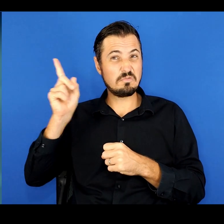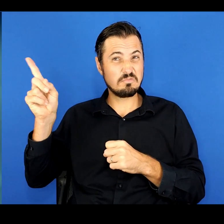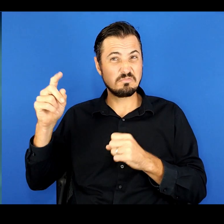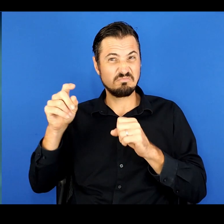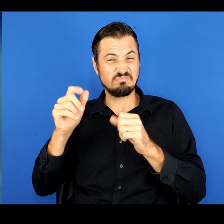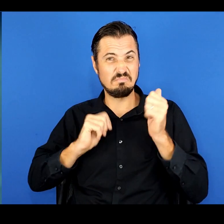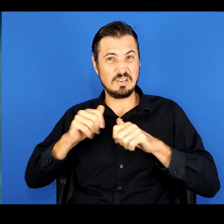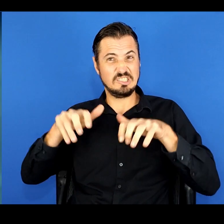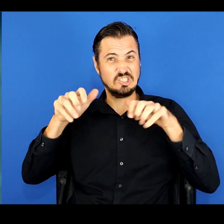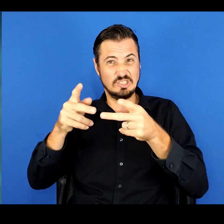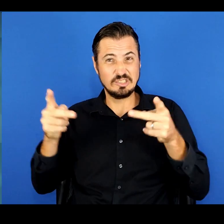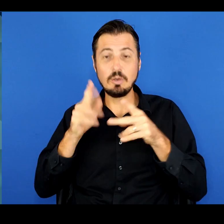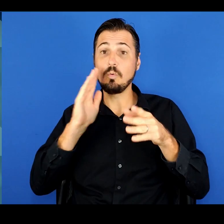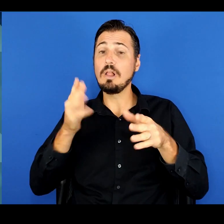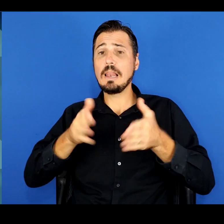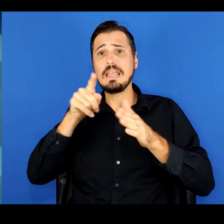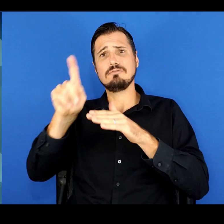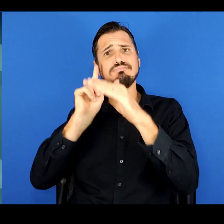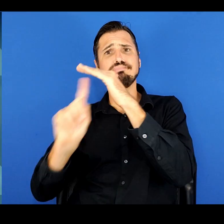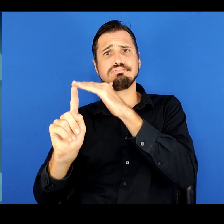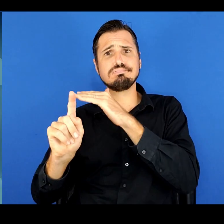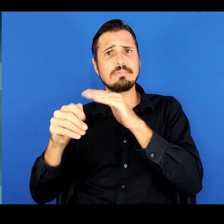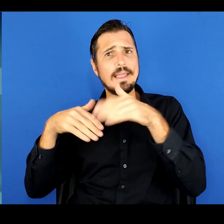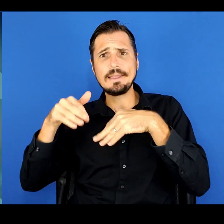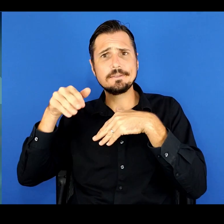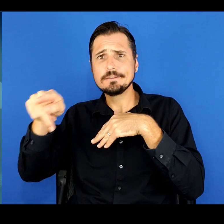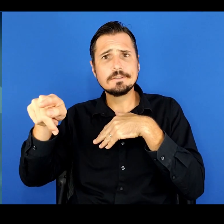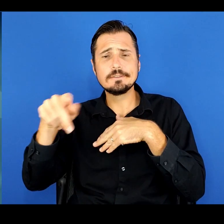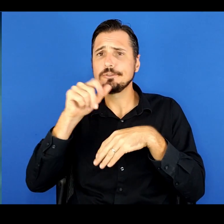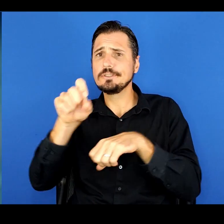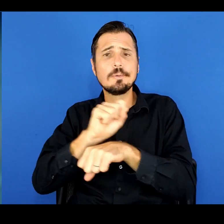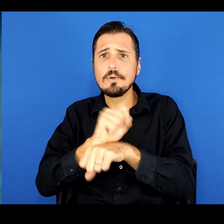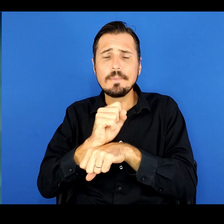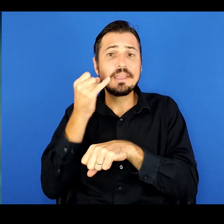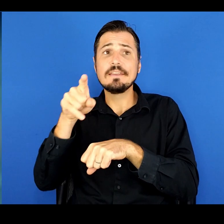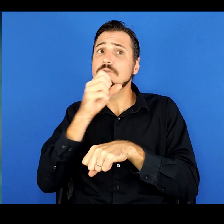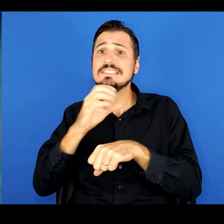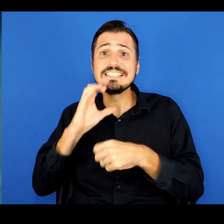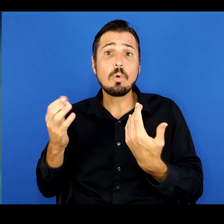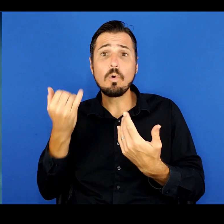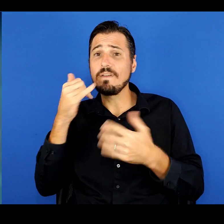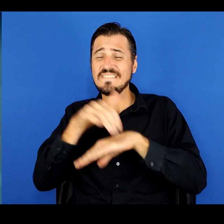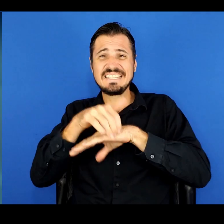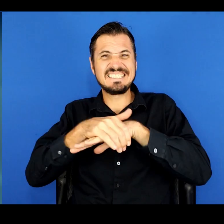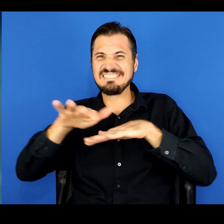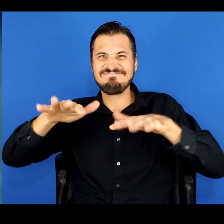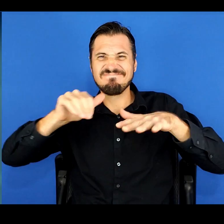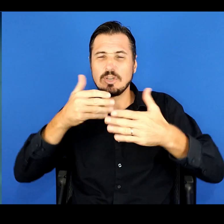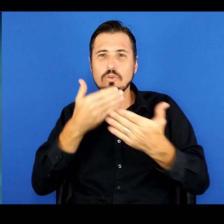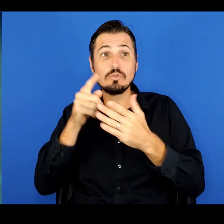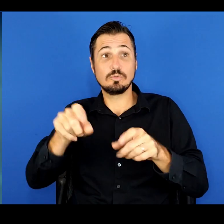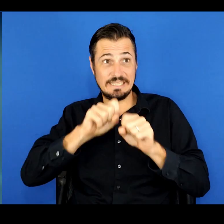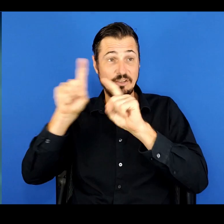for Kauai residents age 60 and older, as well as residents with limited English proficiency, on Tuesdays, Wednesdays, and